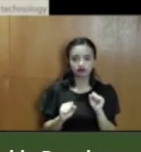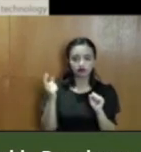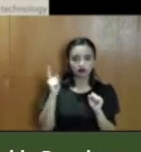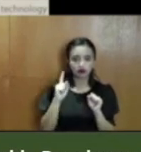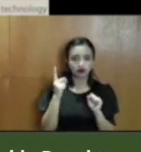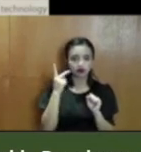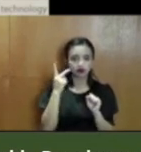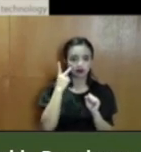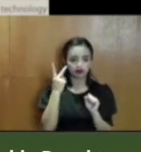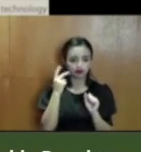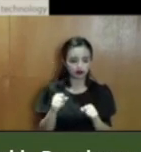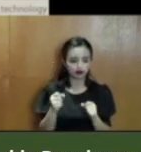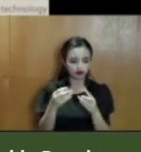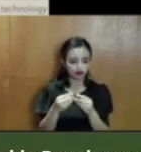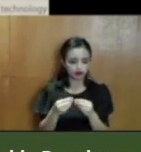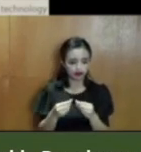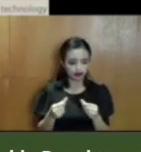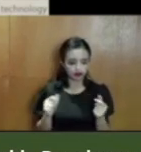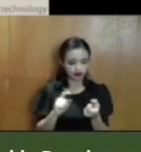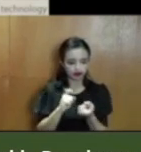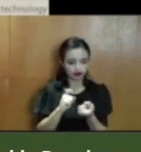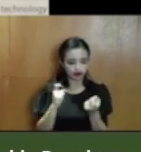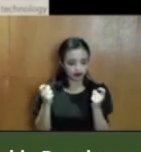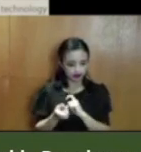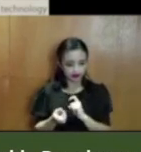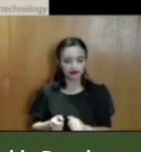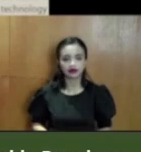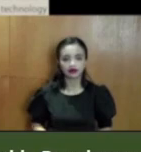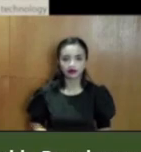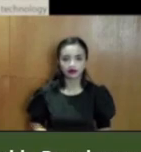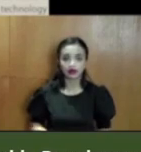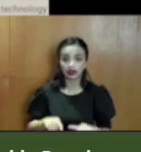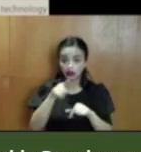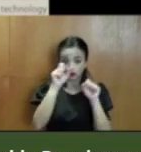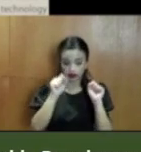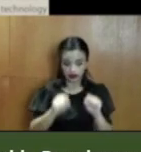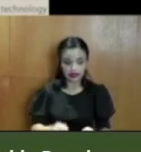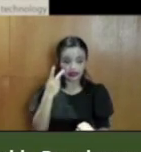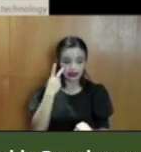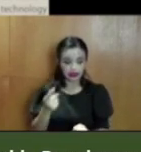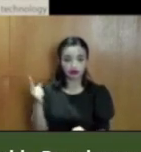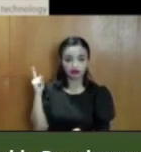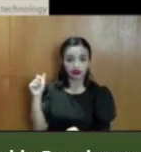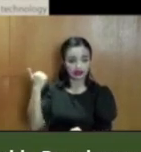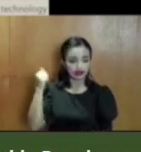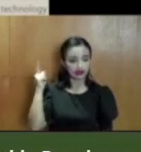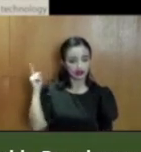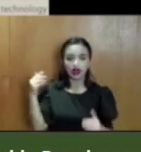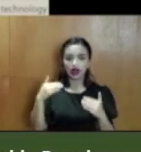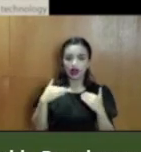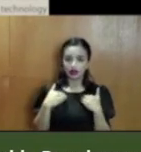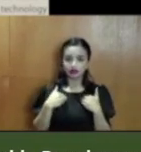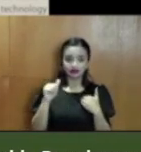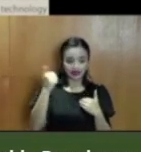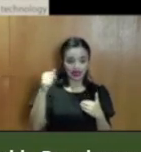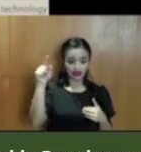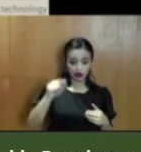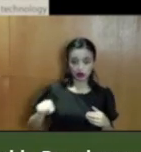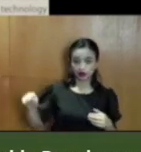industrial revolution. And you can see these 10 fields here. They are the 10 circles.